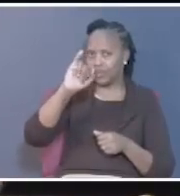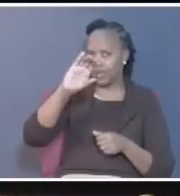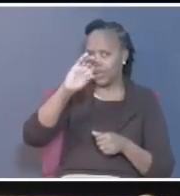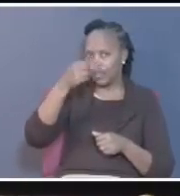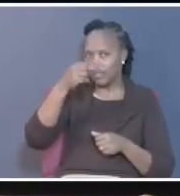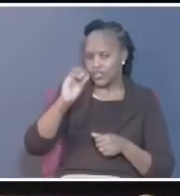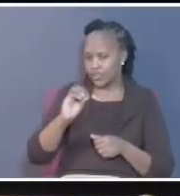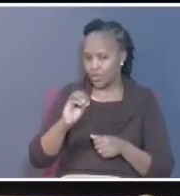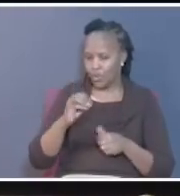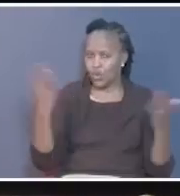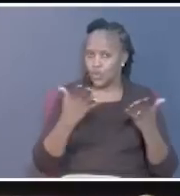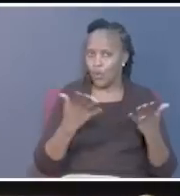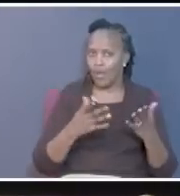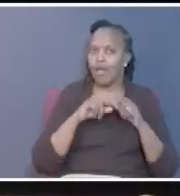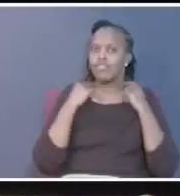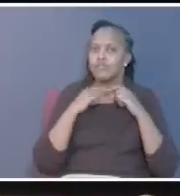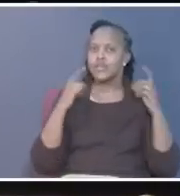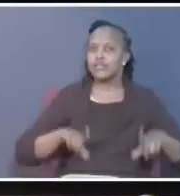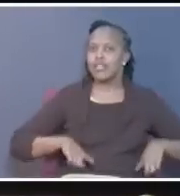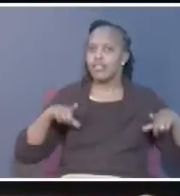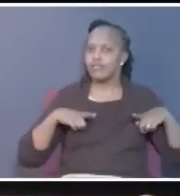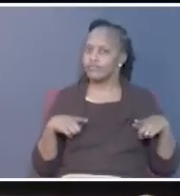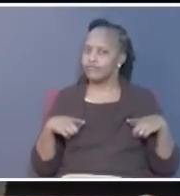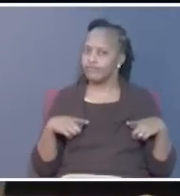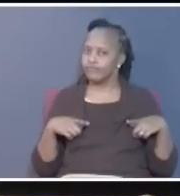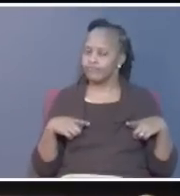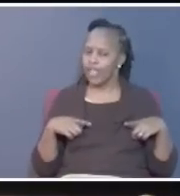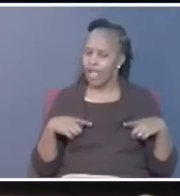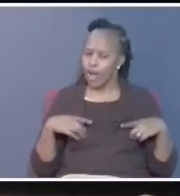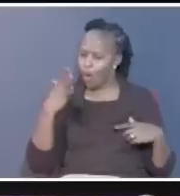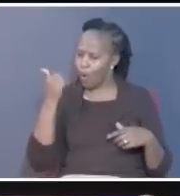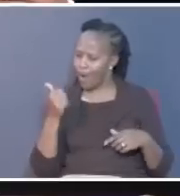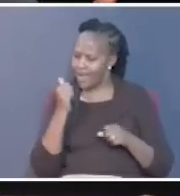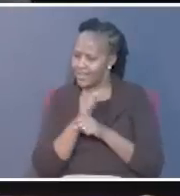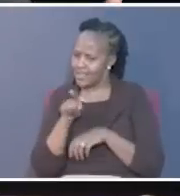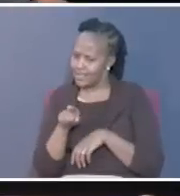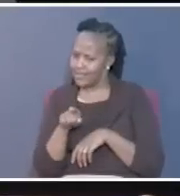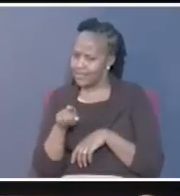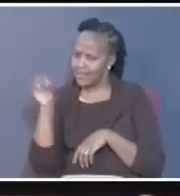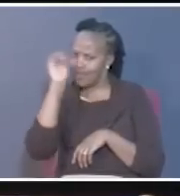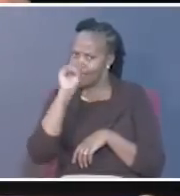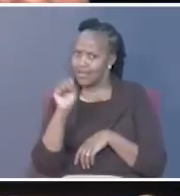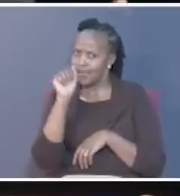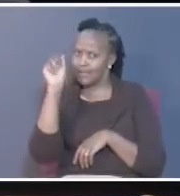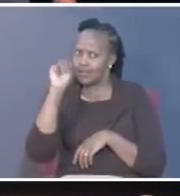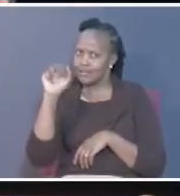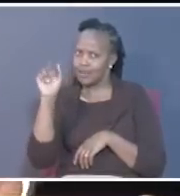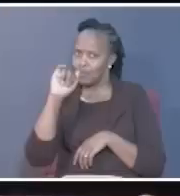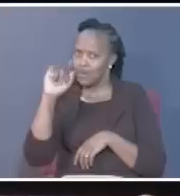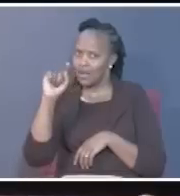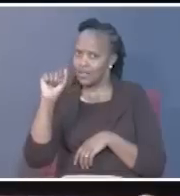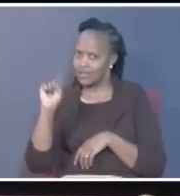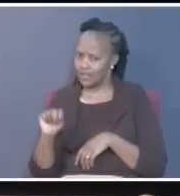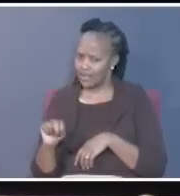for priests. Why would he go there? So it was not a close journey that